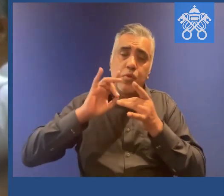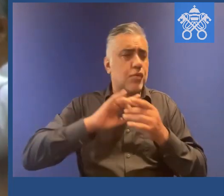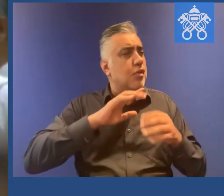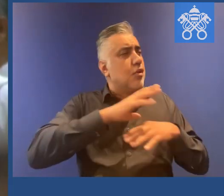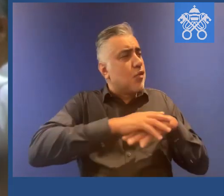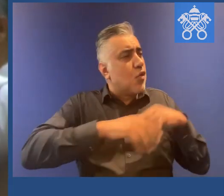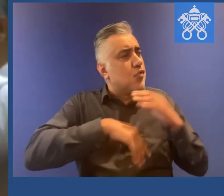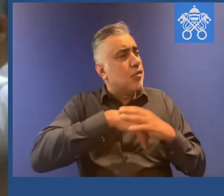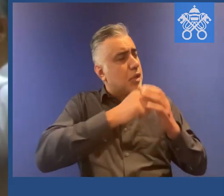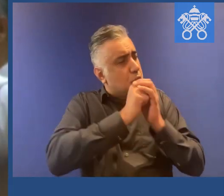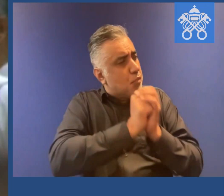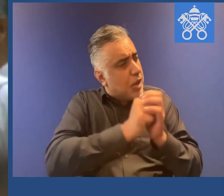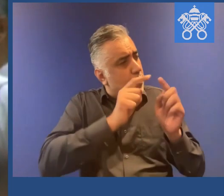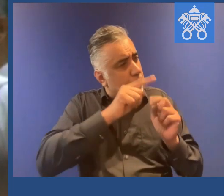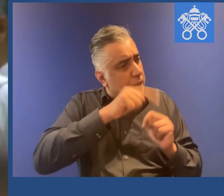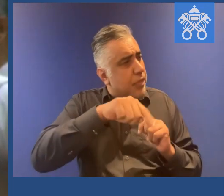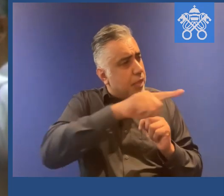counseling and praying with them.